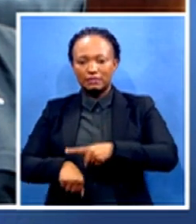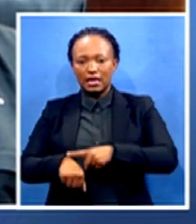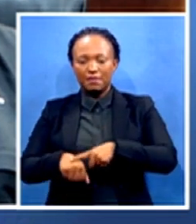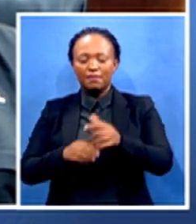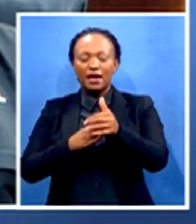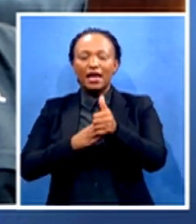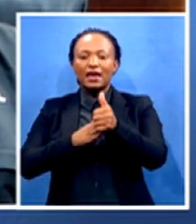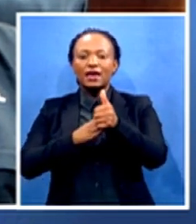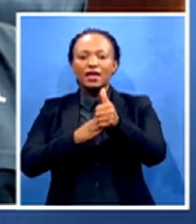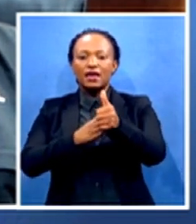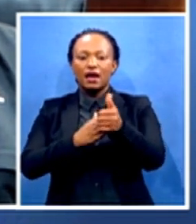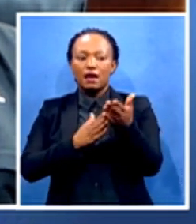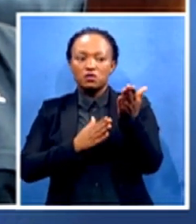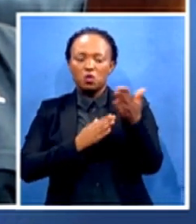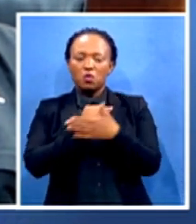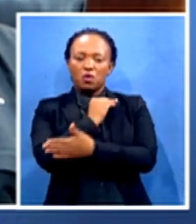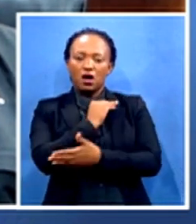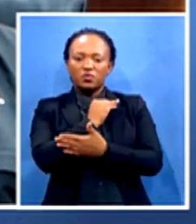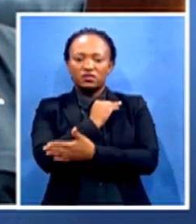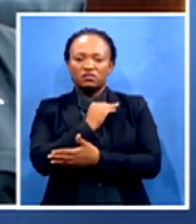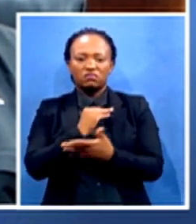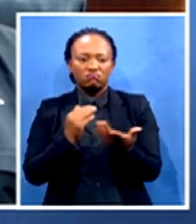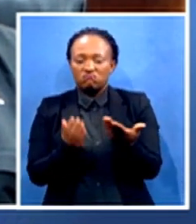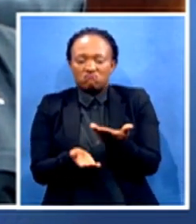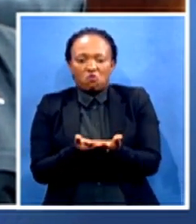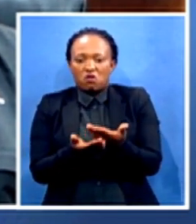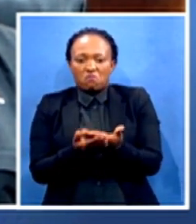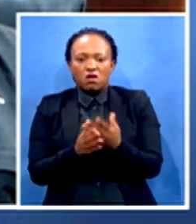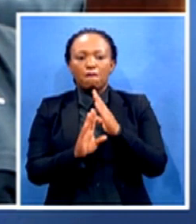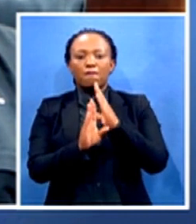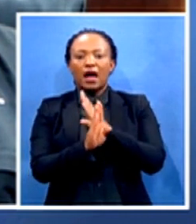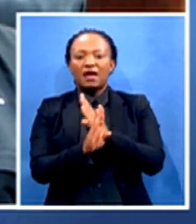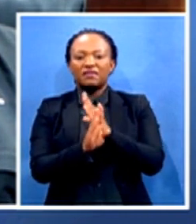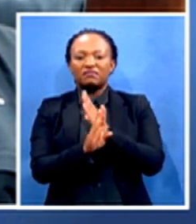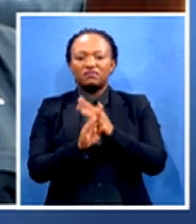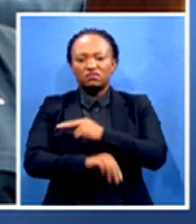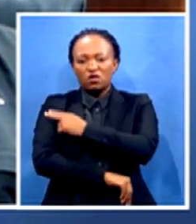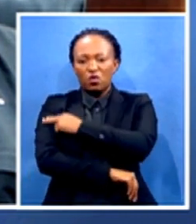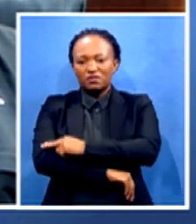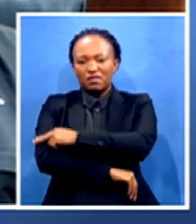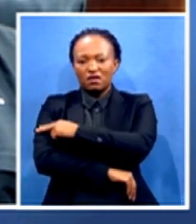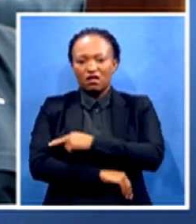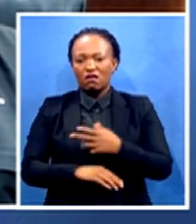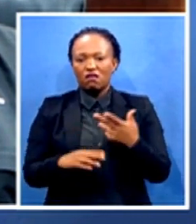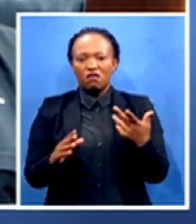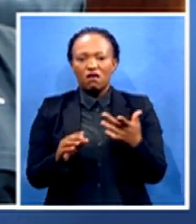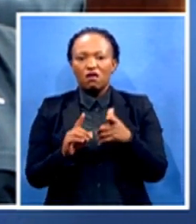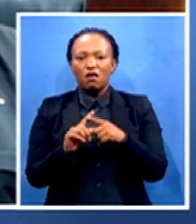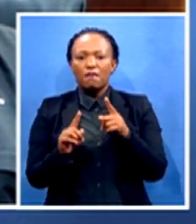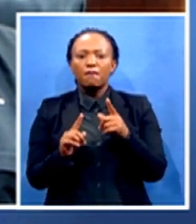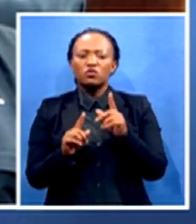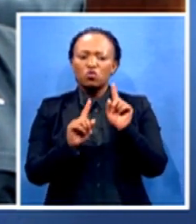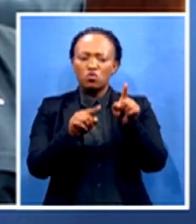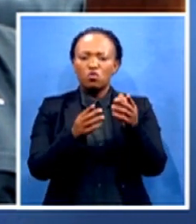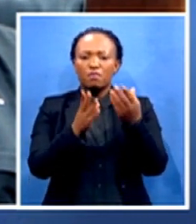you could have gone to a private facility and without any public fanfare gotten your jab, but you chose to go to Munsieville.